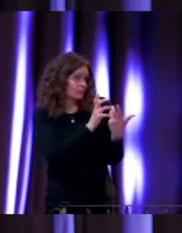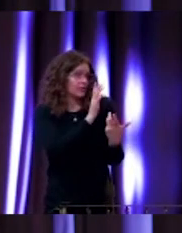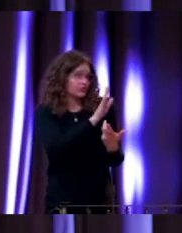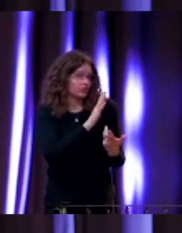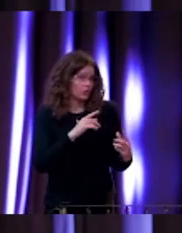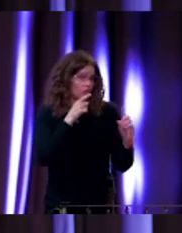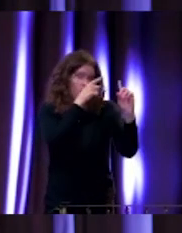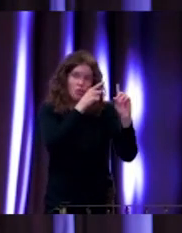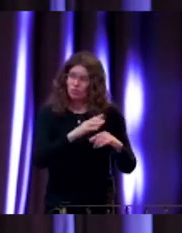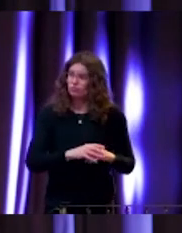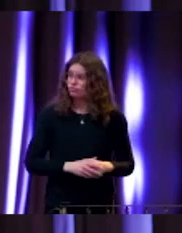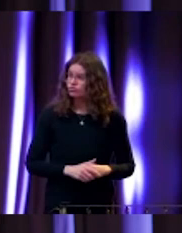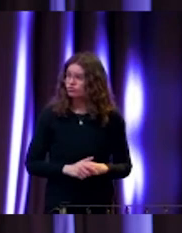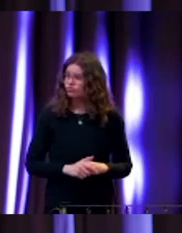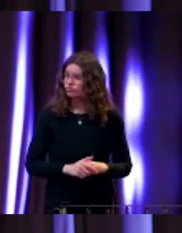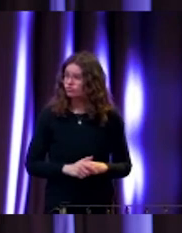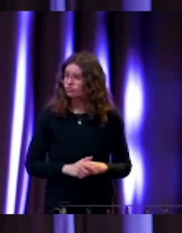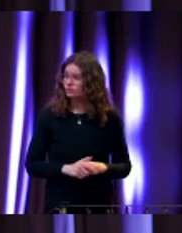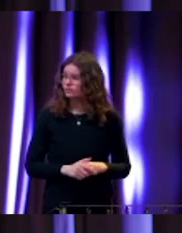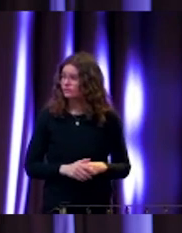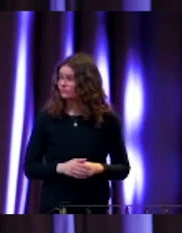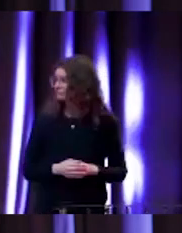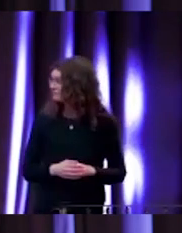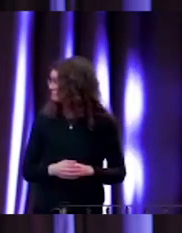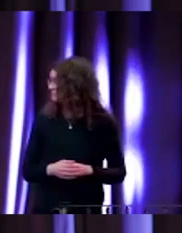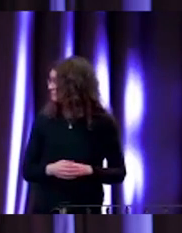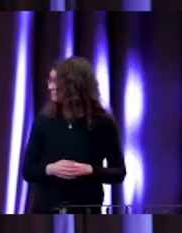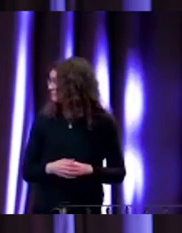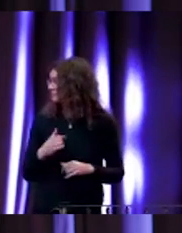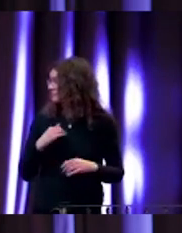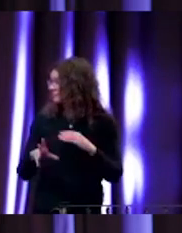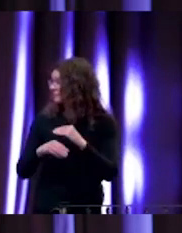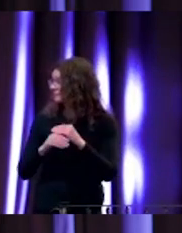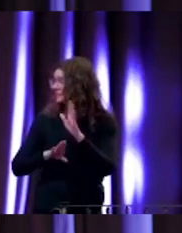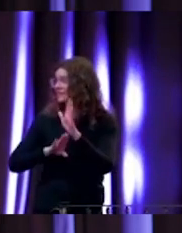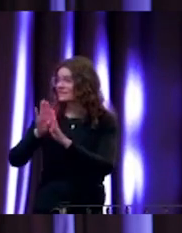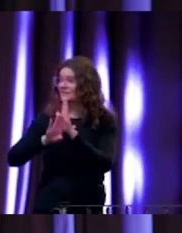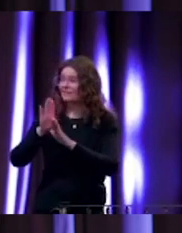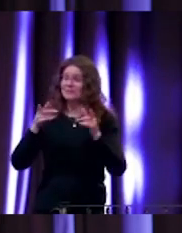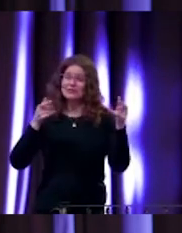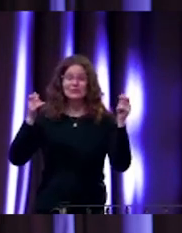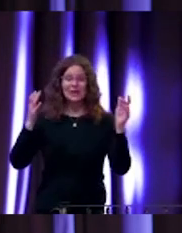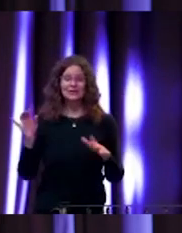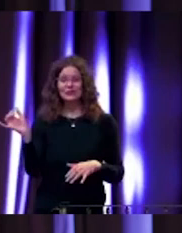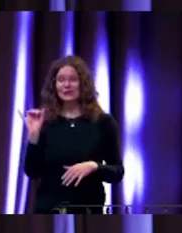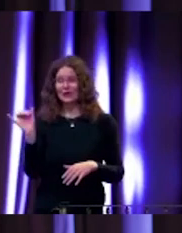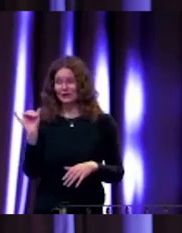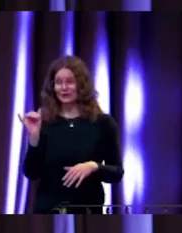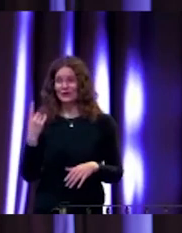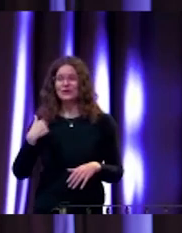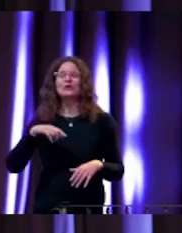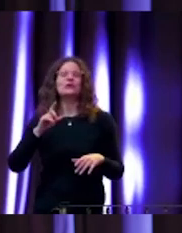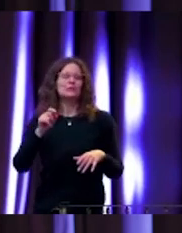into. I'll just add, I was a development director as well, so we should all start a club, Development Directors Anonymous. You